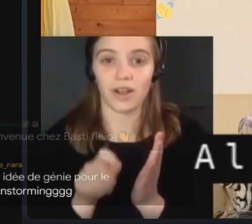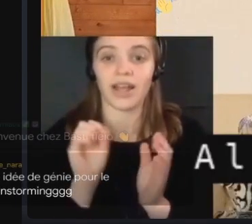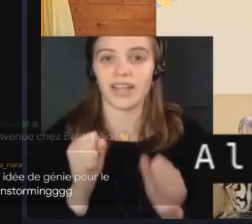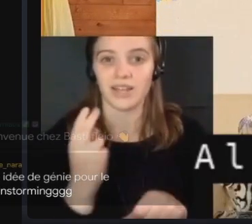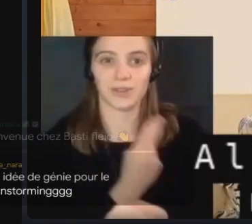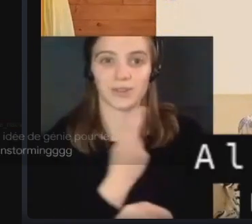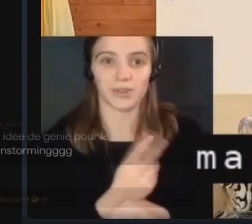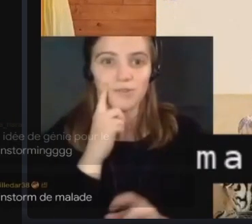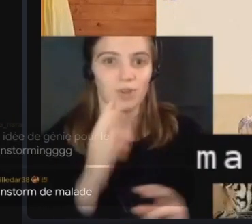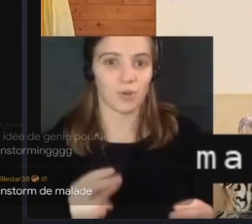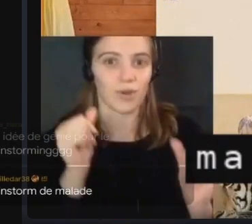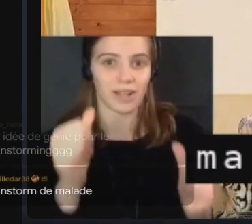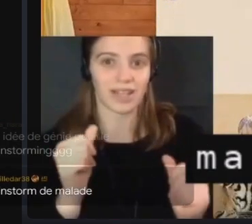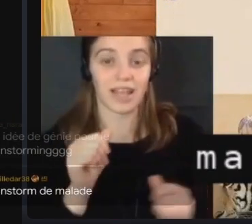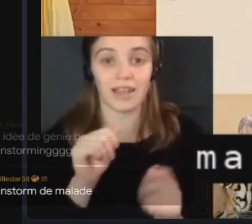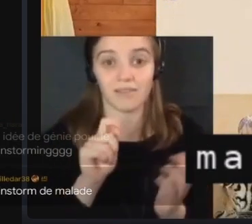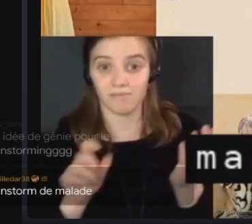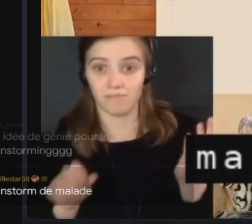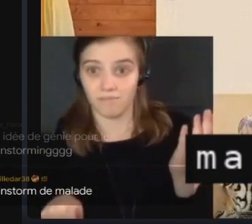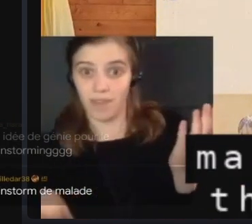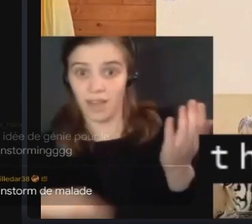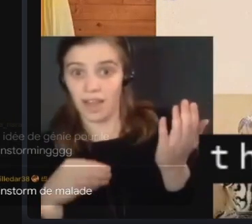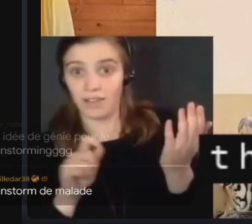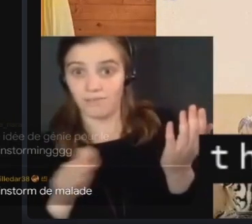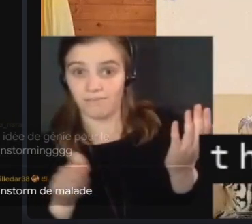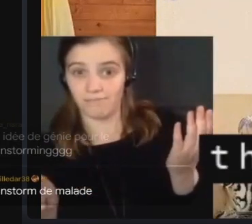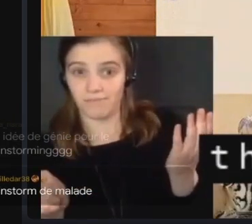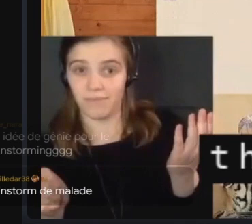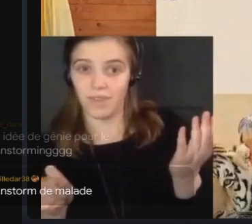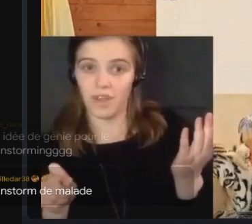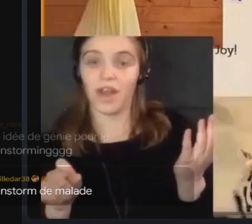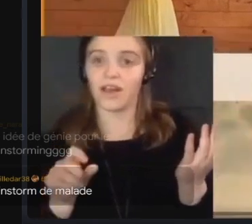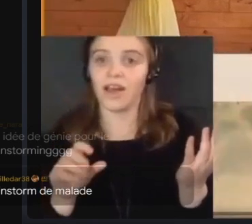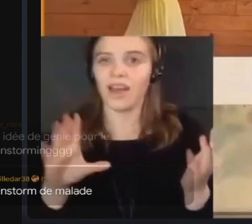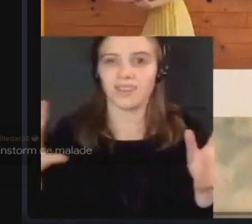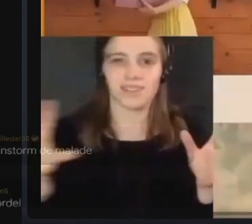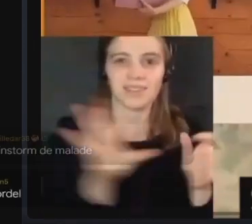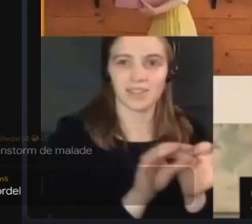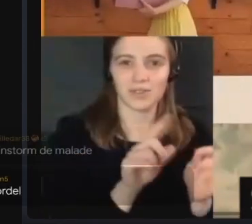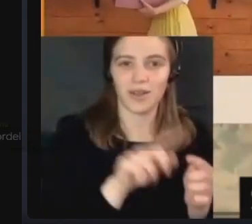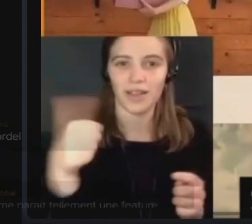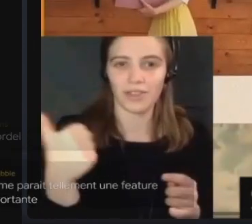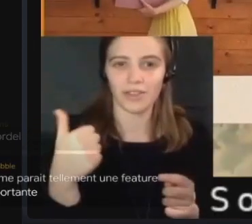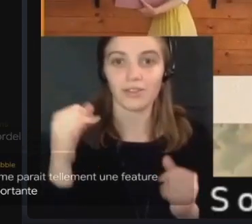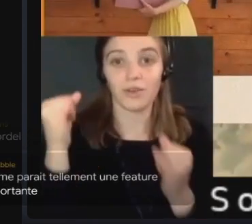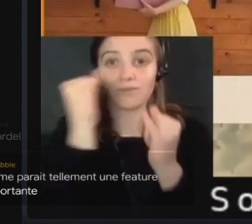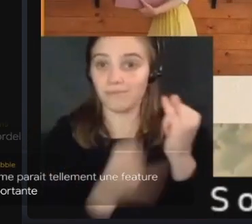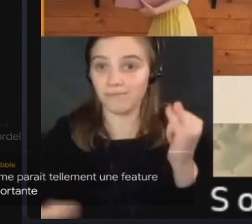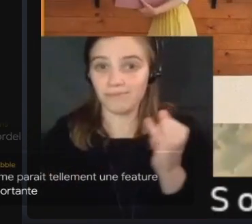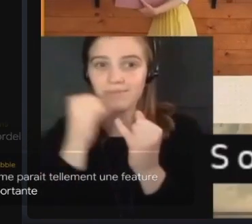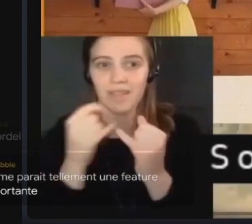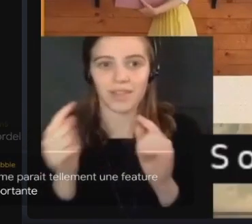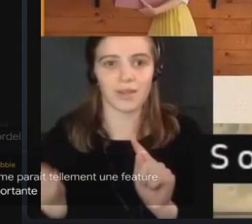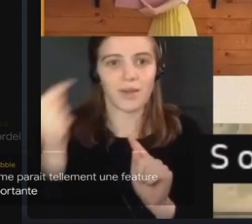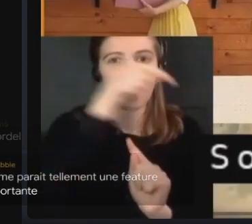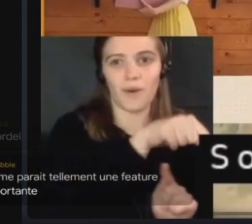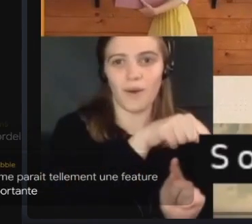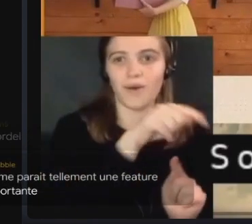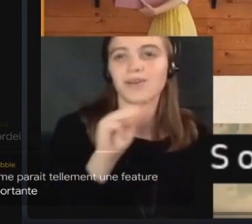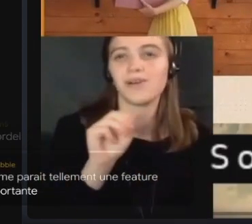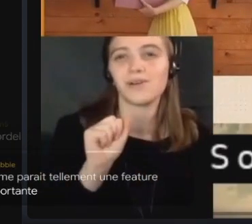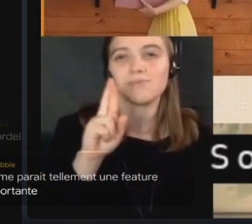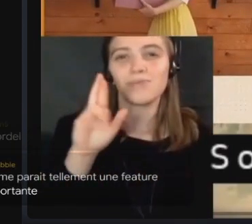or connect ideas together. So I'll draw a circle around my idea. And Marie Kondo, that was definitely what I was getting